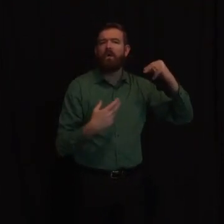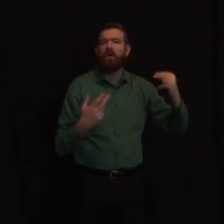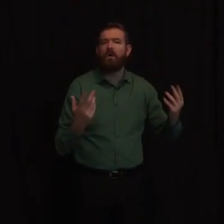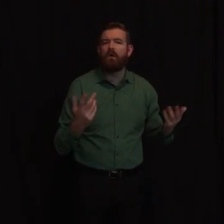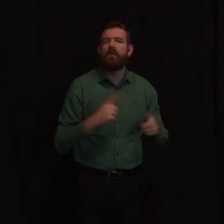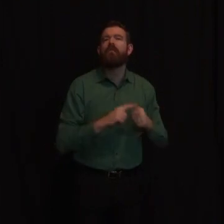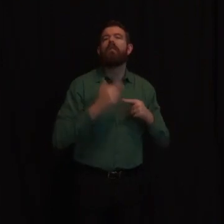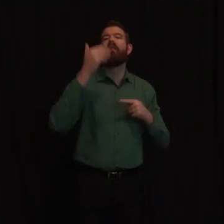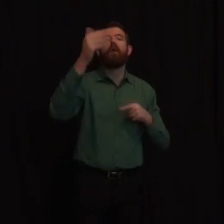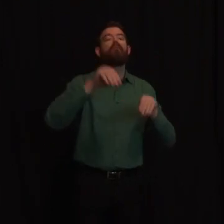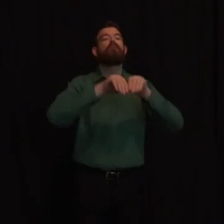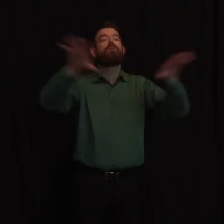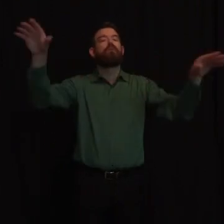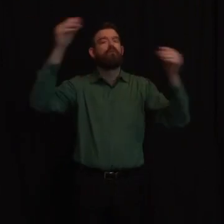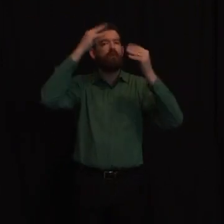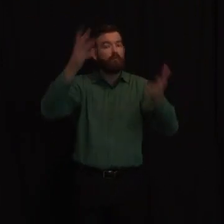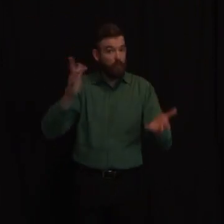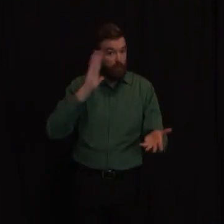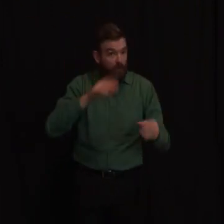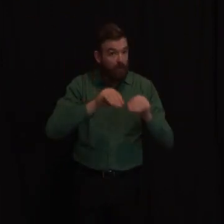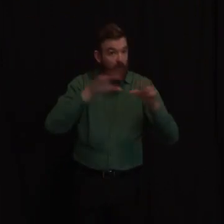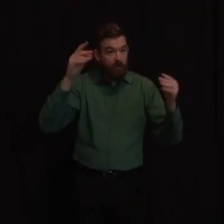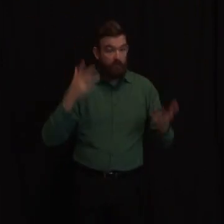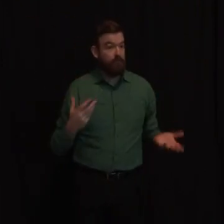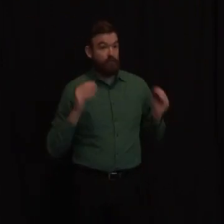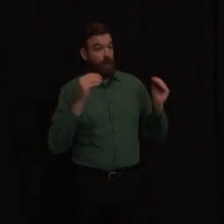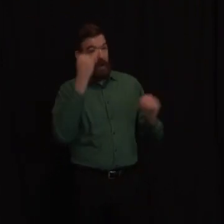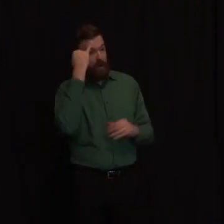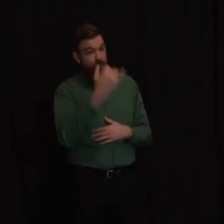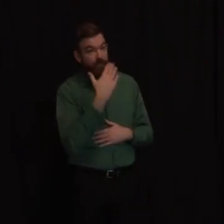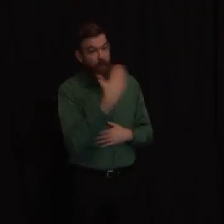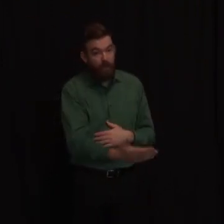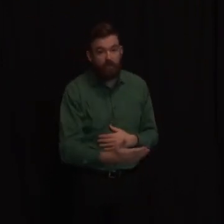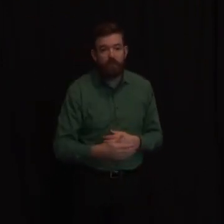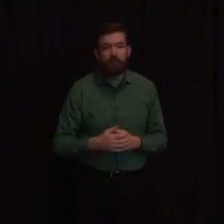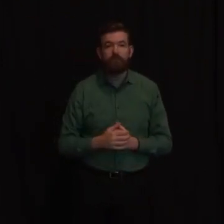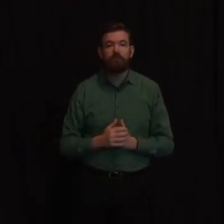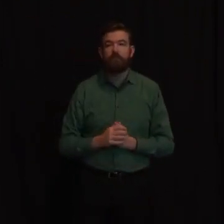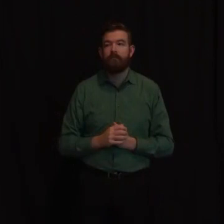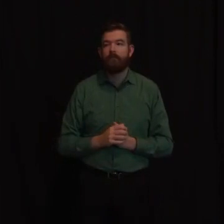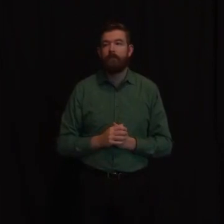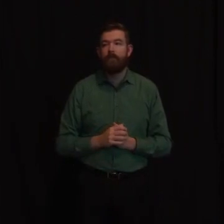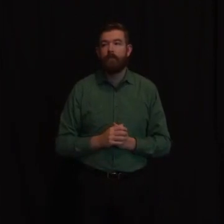important information about health care? I have no idea. Thanks for the question. I just saw the following